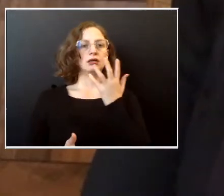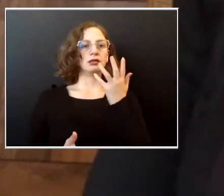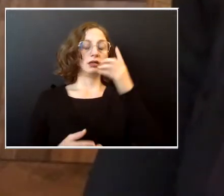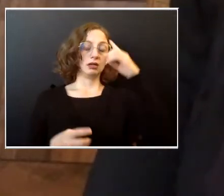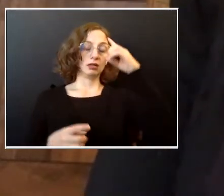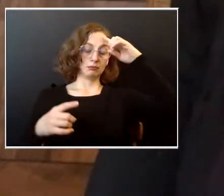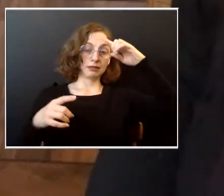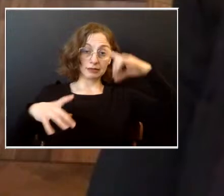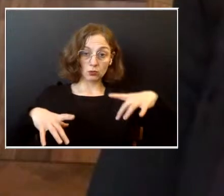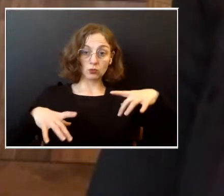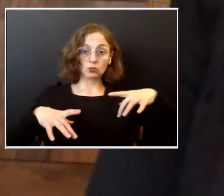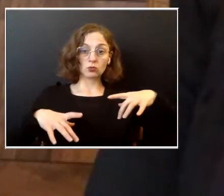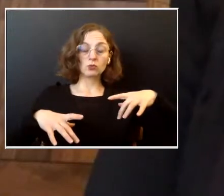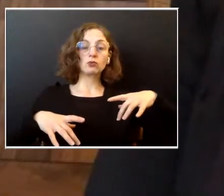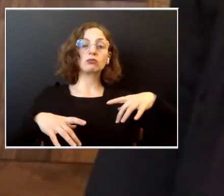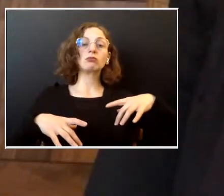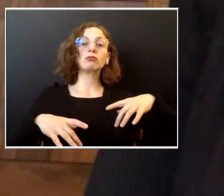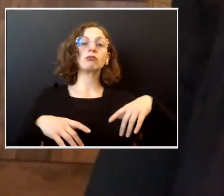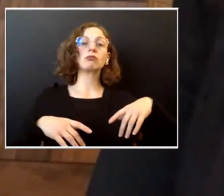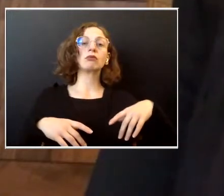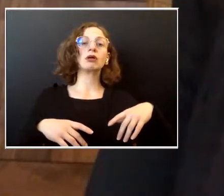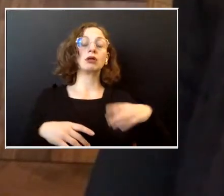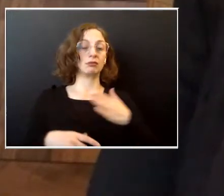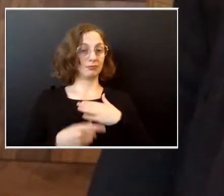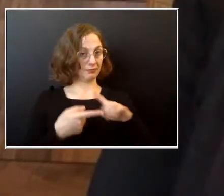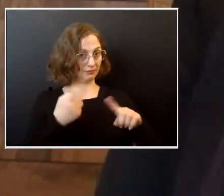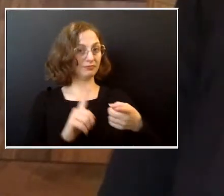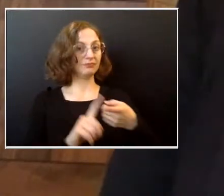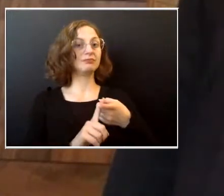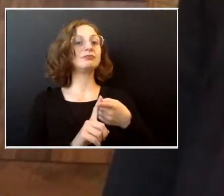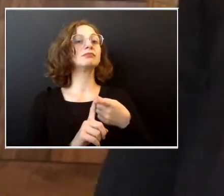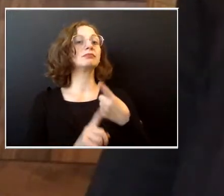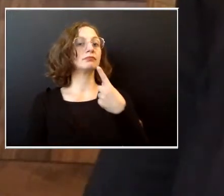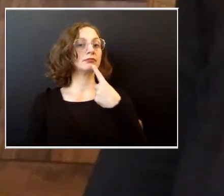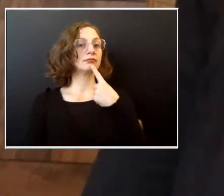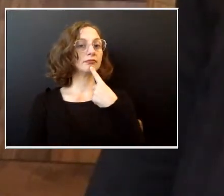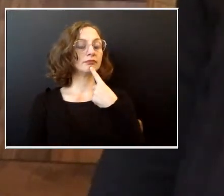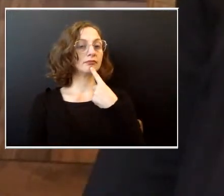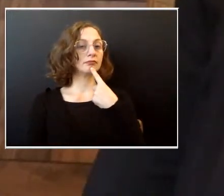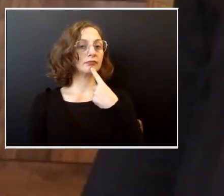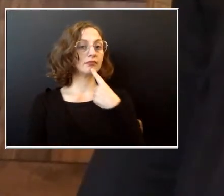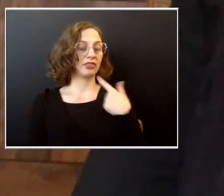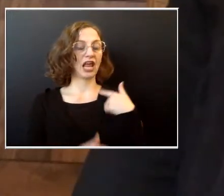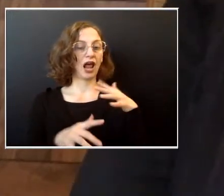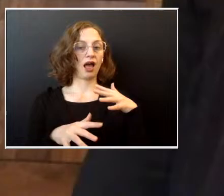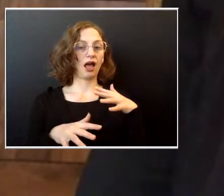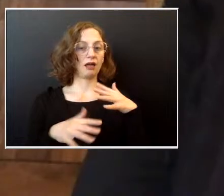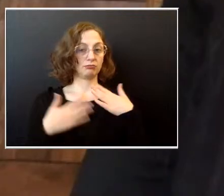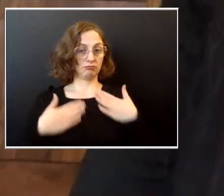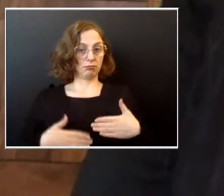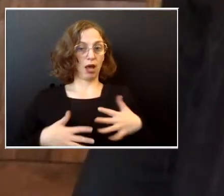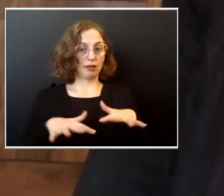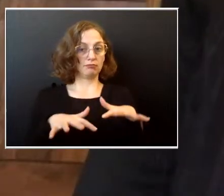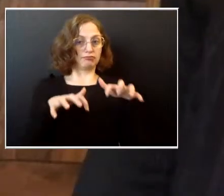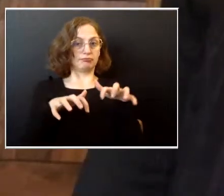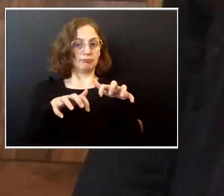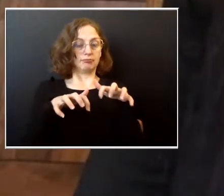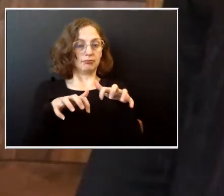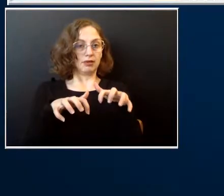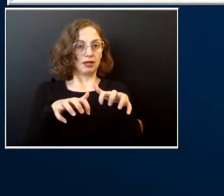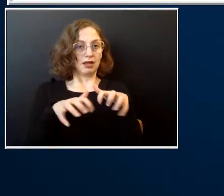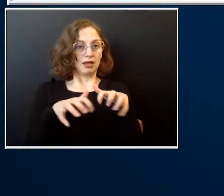out. And my friend said that a lot of I locked up and I seized